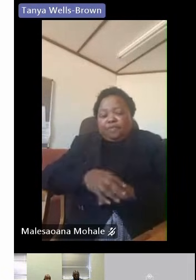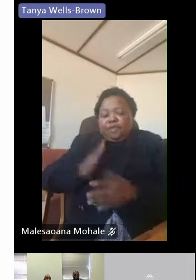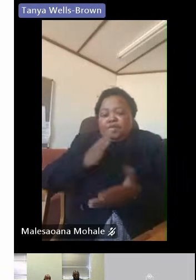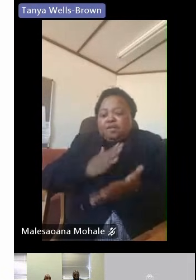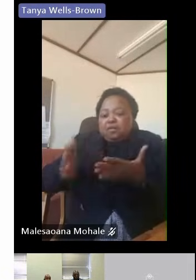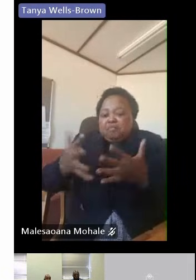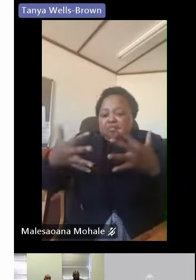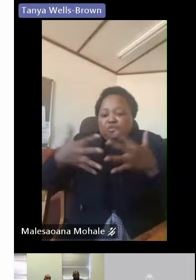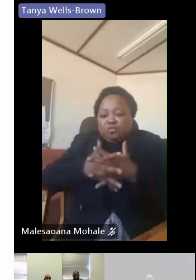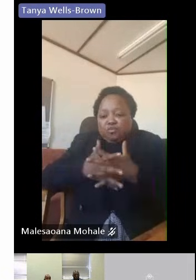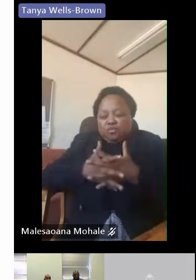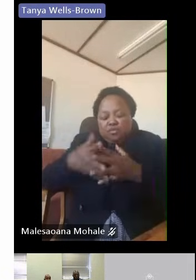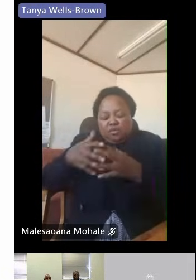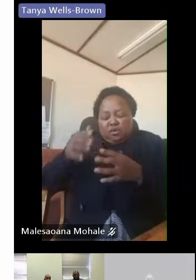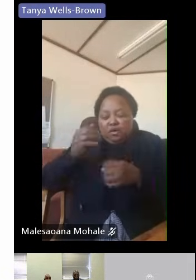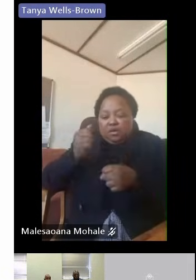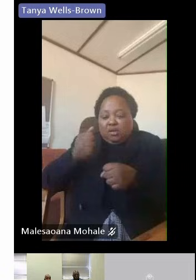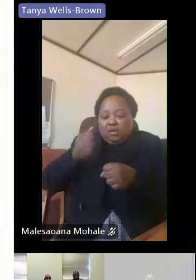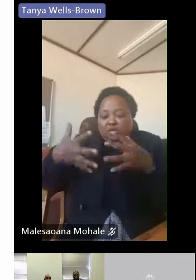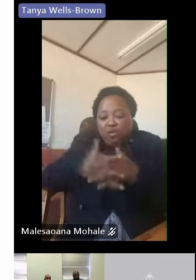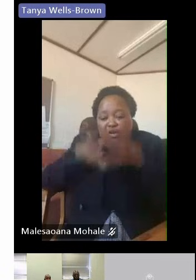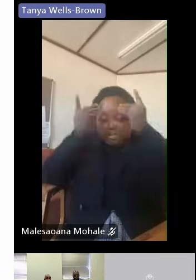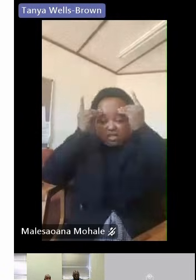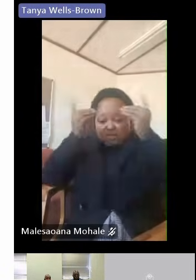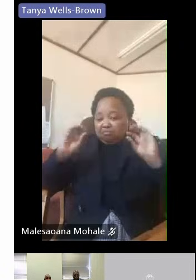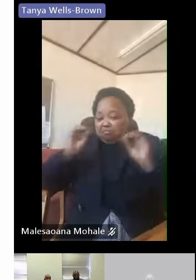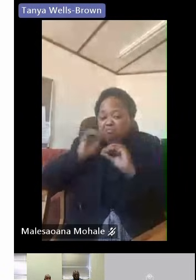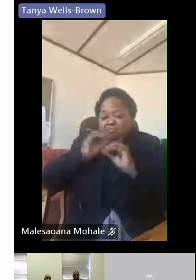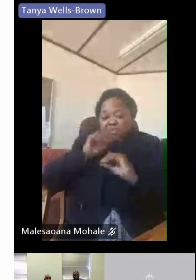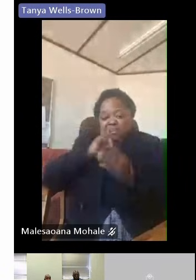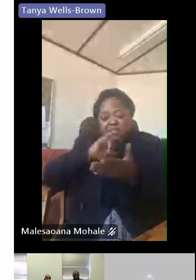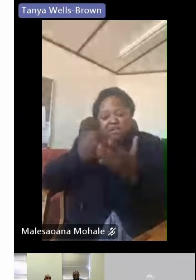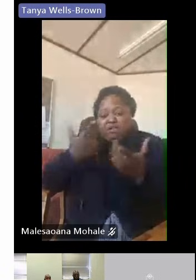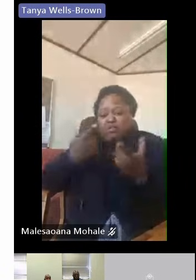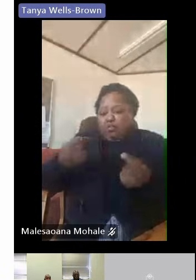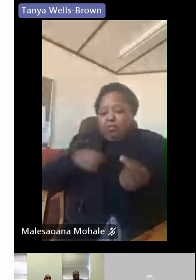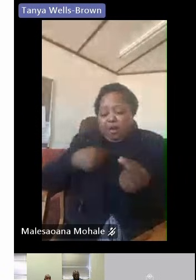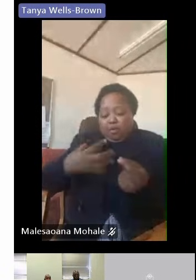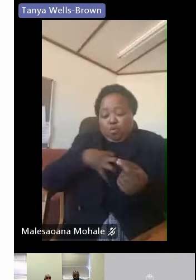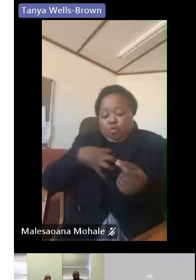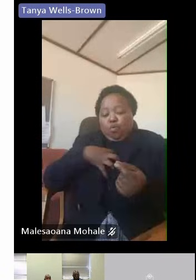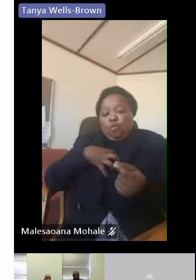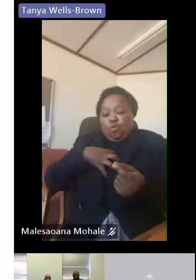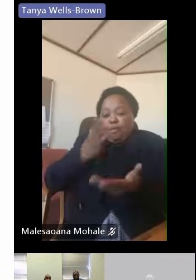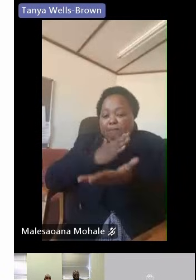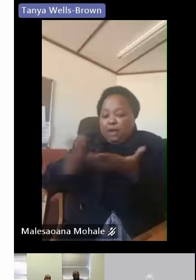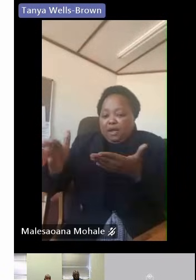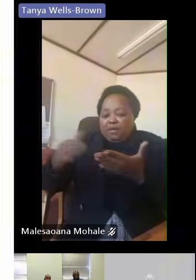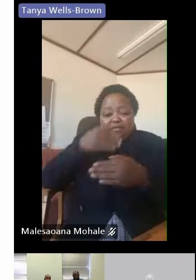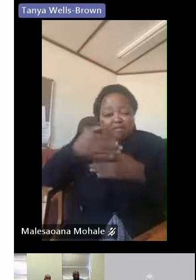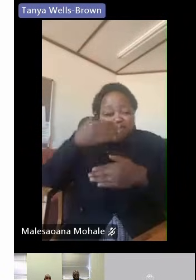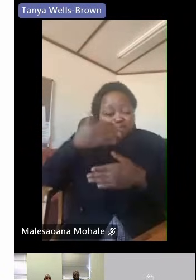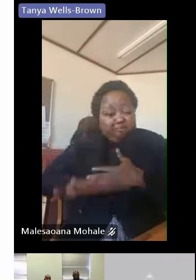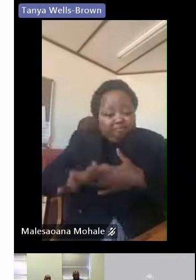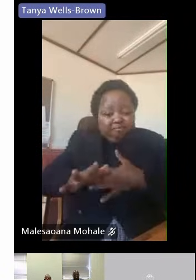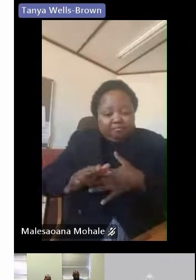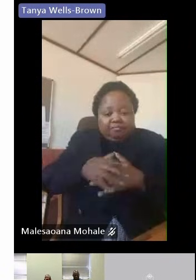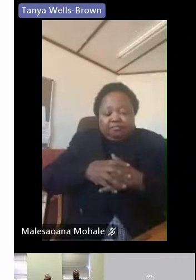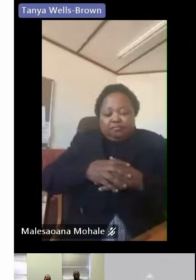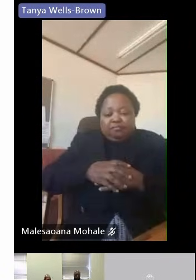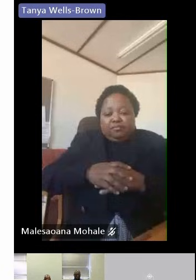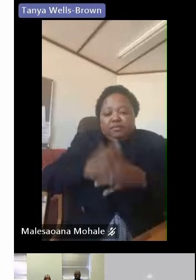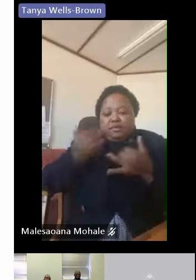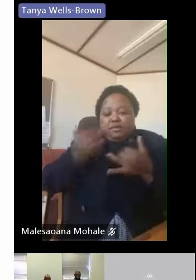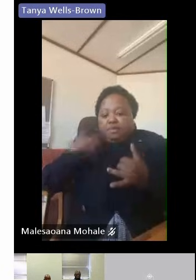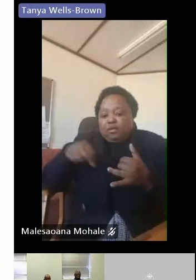my part alone. So these are just some of the comments that I've extracted that look at this sort of loneliness in